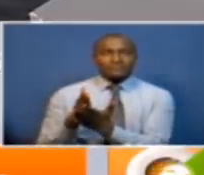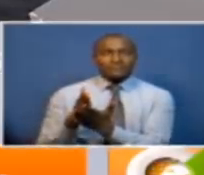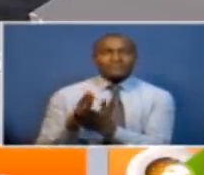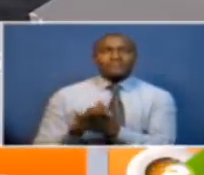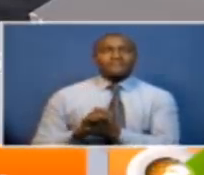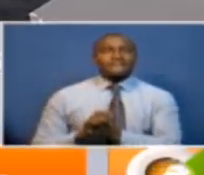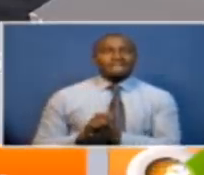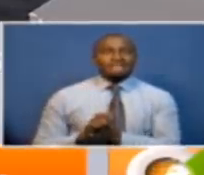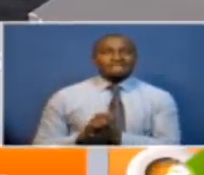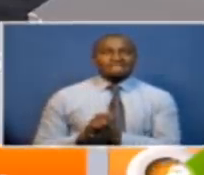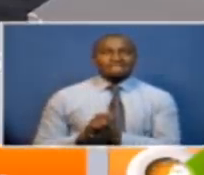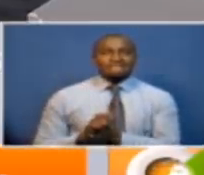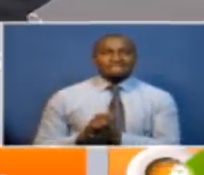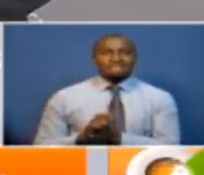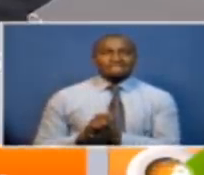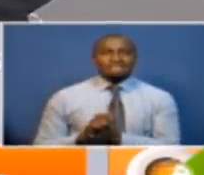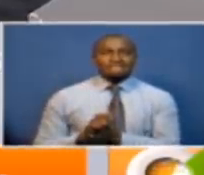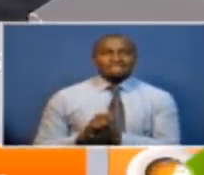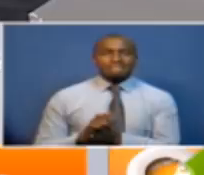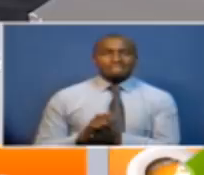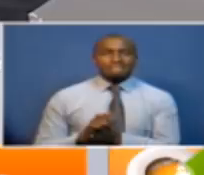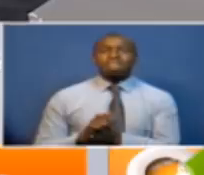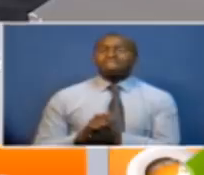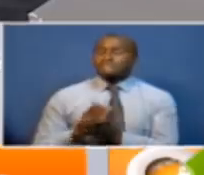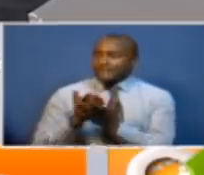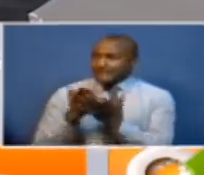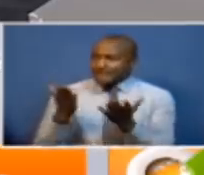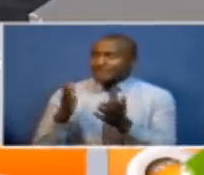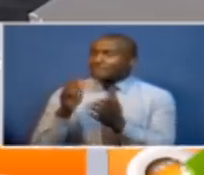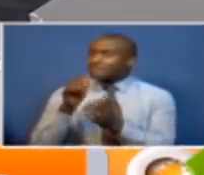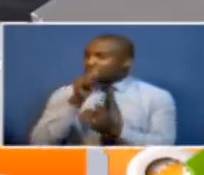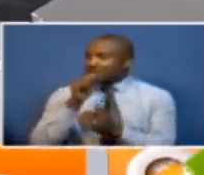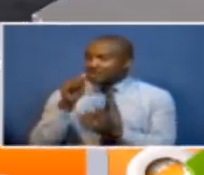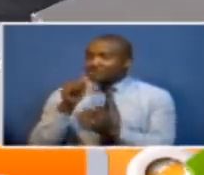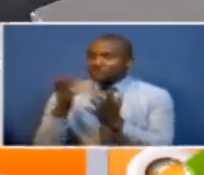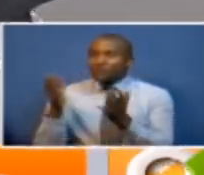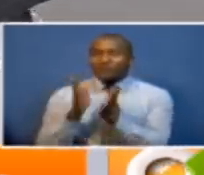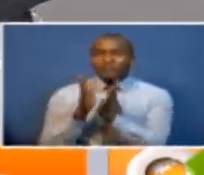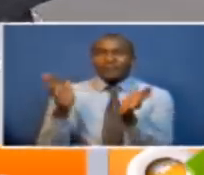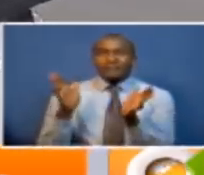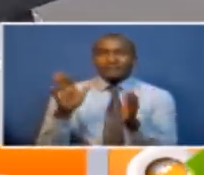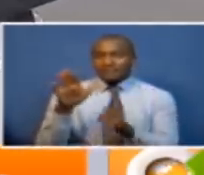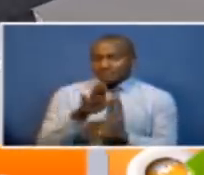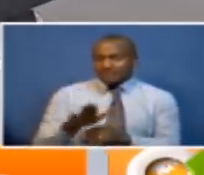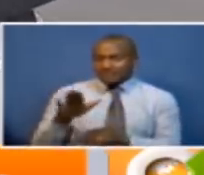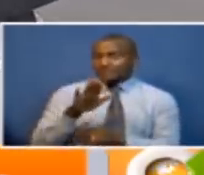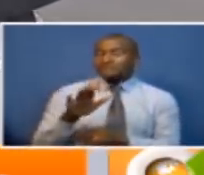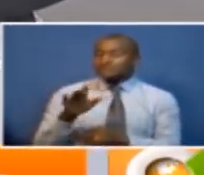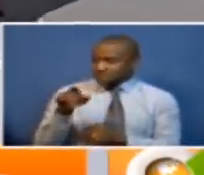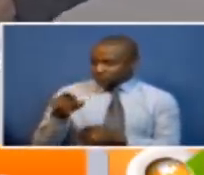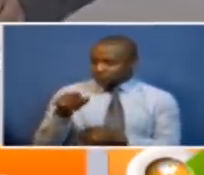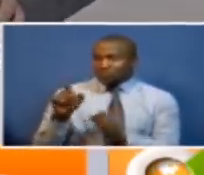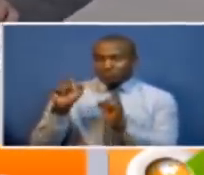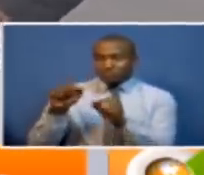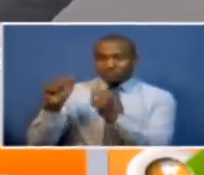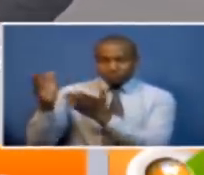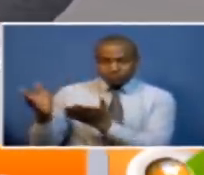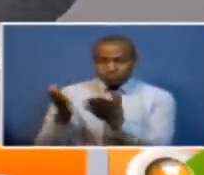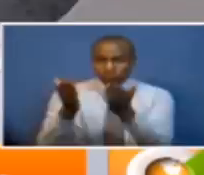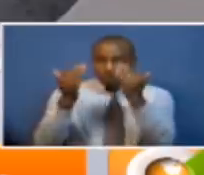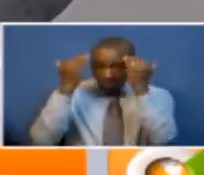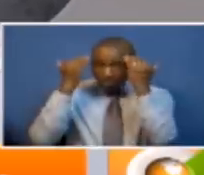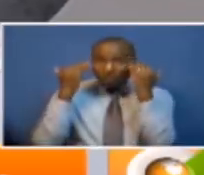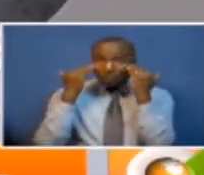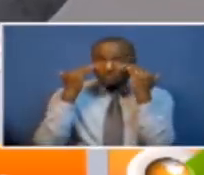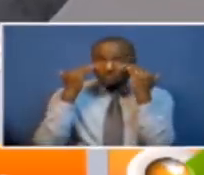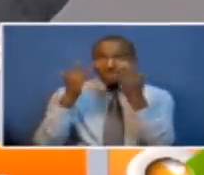prohibited both in private and public places. And if you move the claim, the court will be able to assess